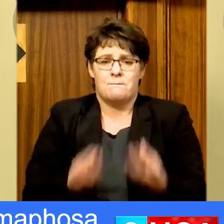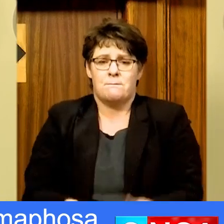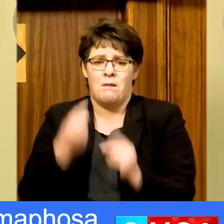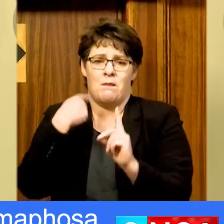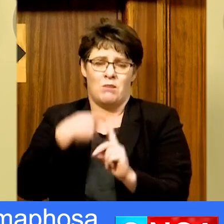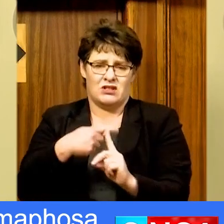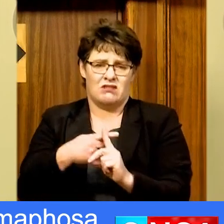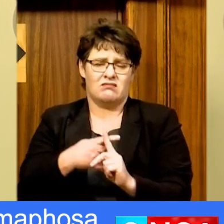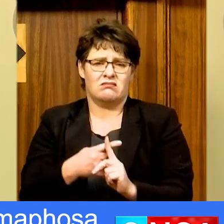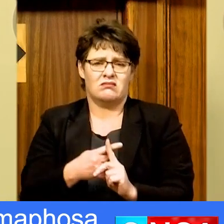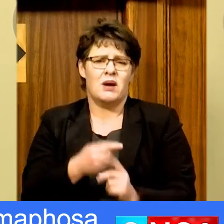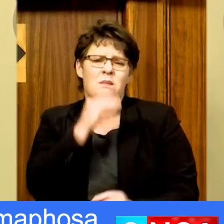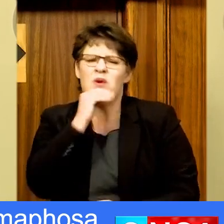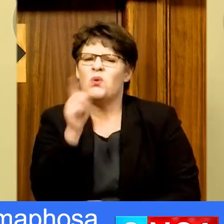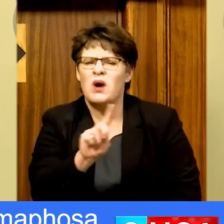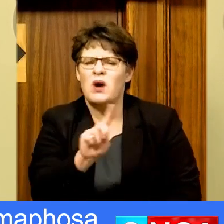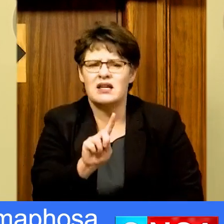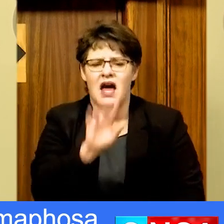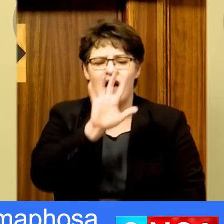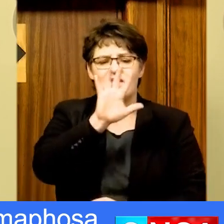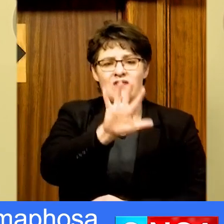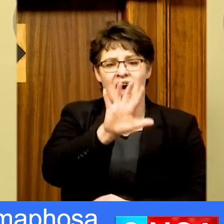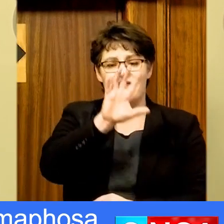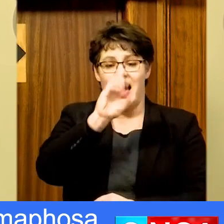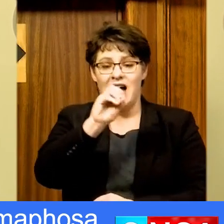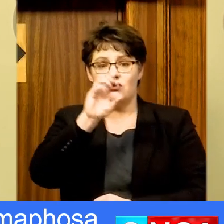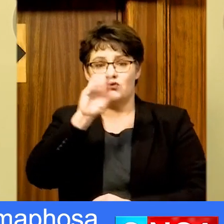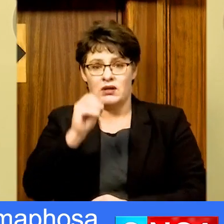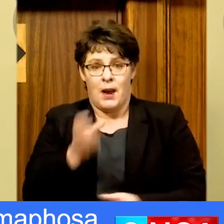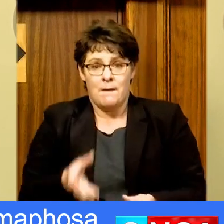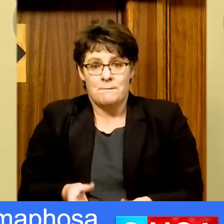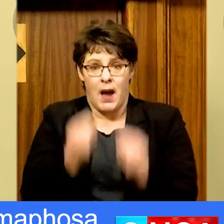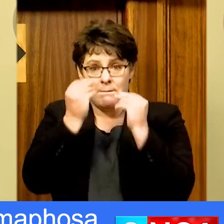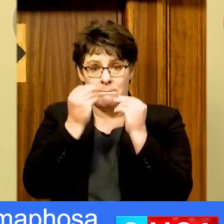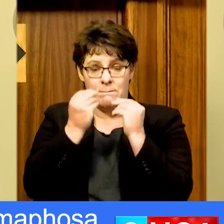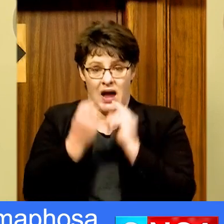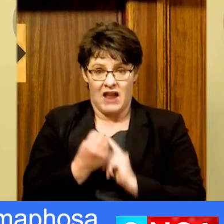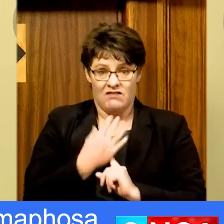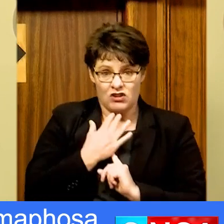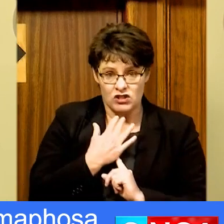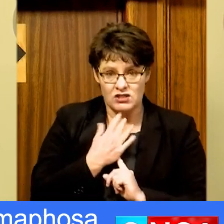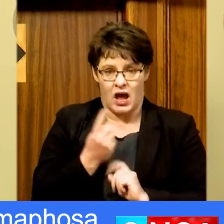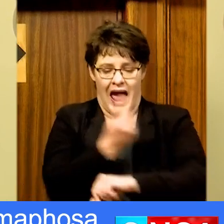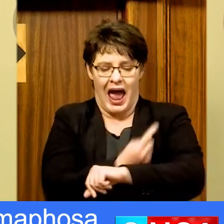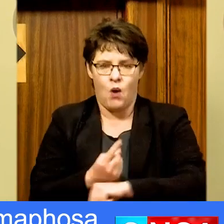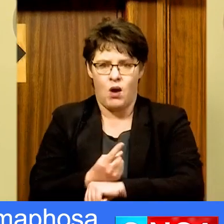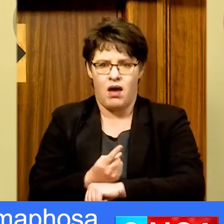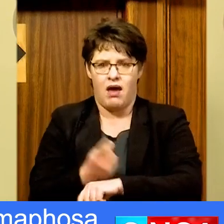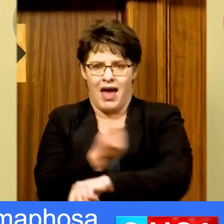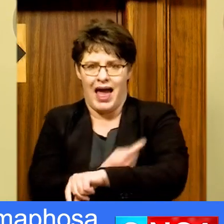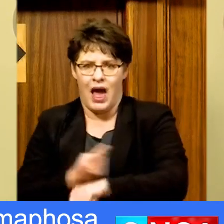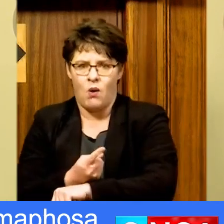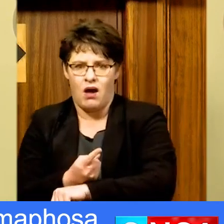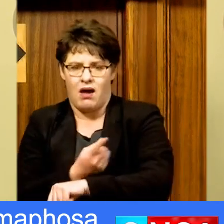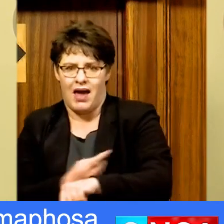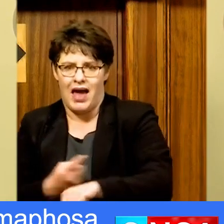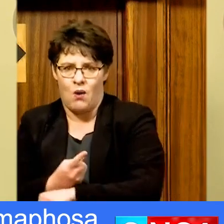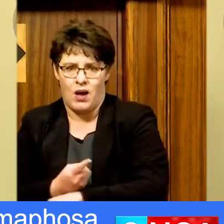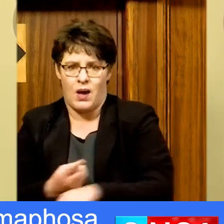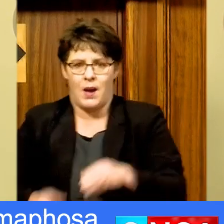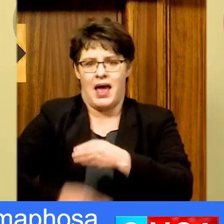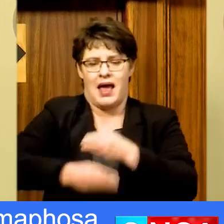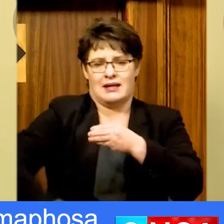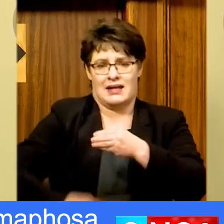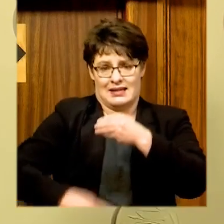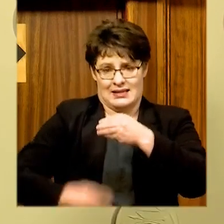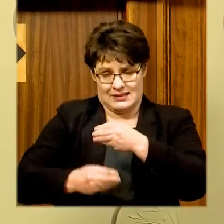is the equivalent of 500 new infections every hour of the day.